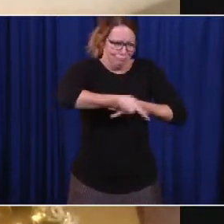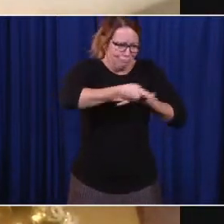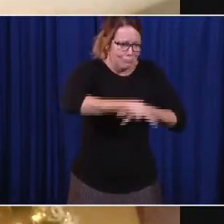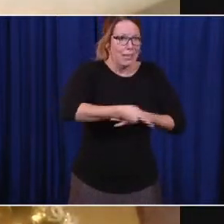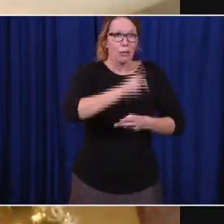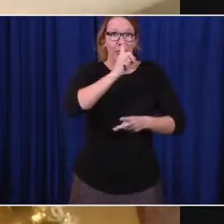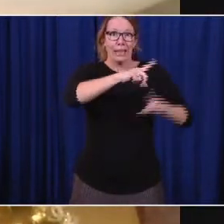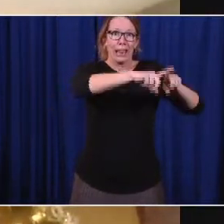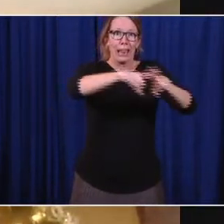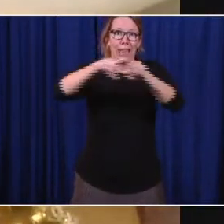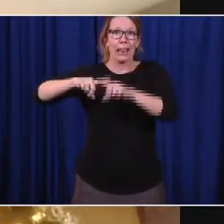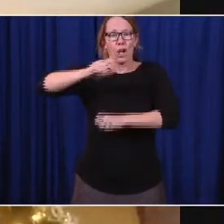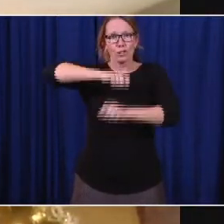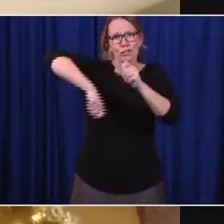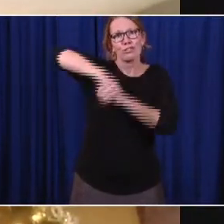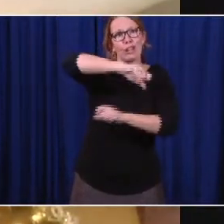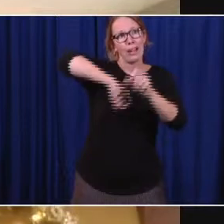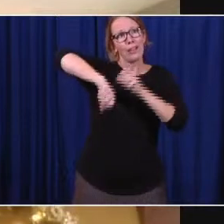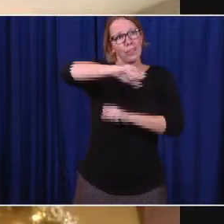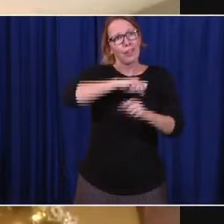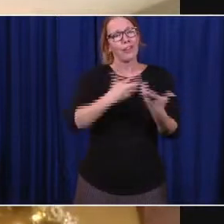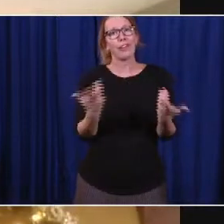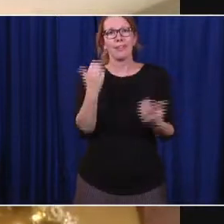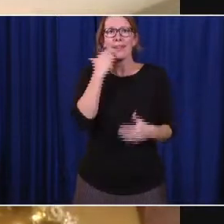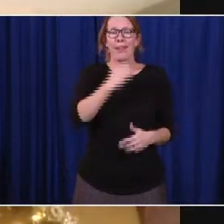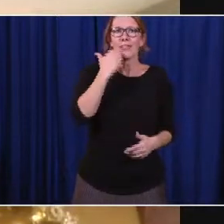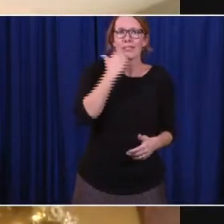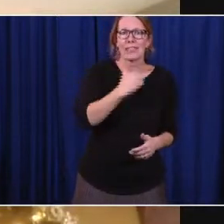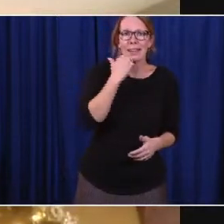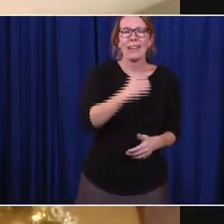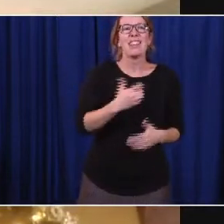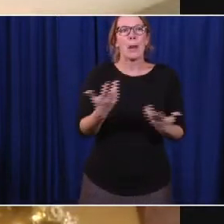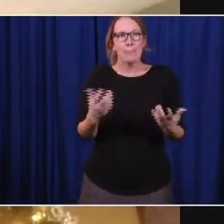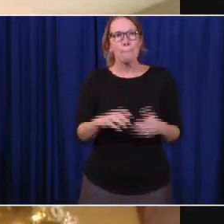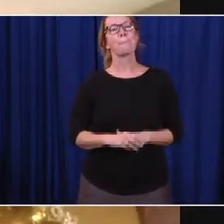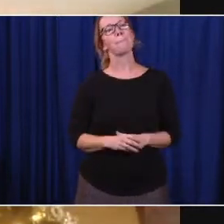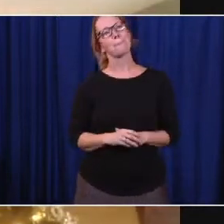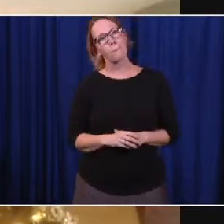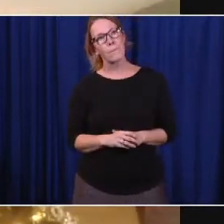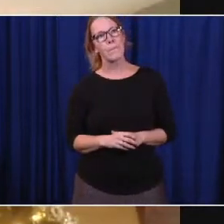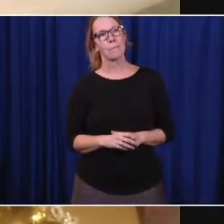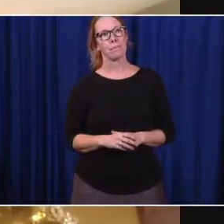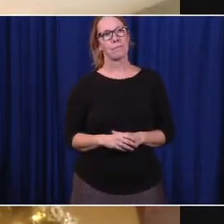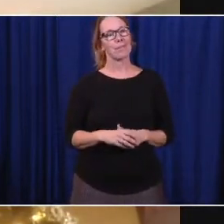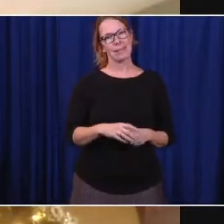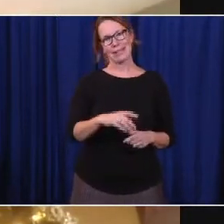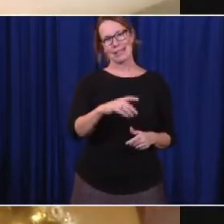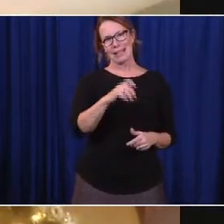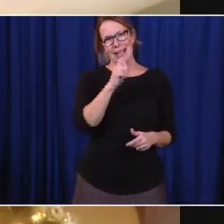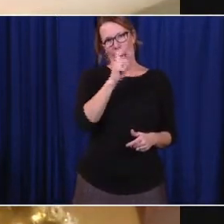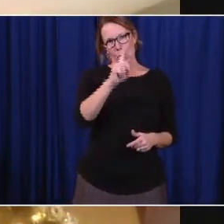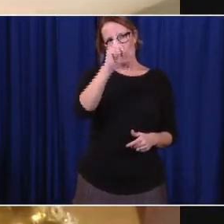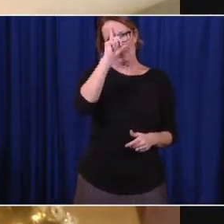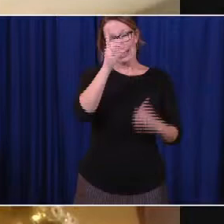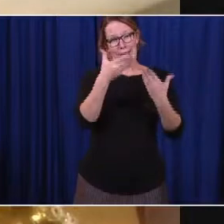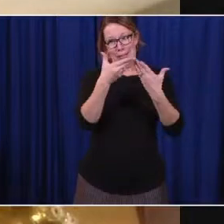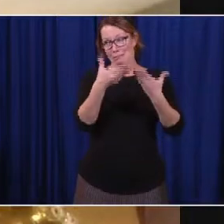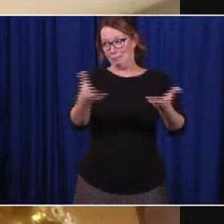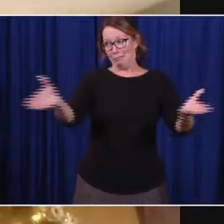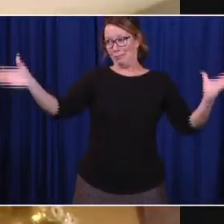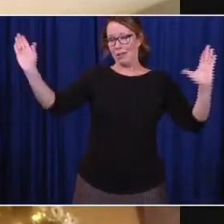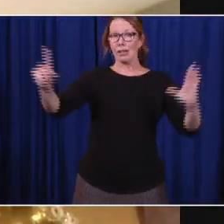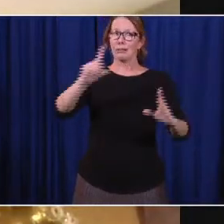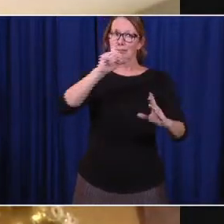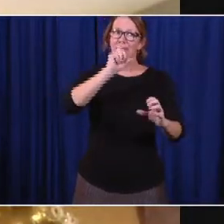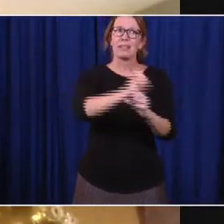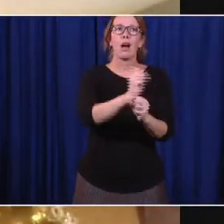other, throughout our days. And I don't think the public truly